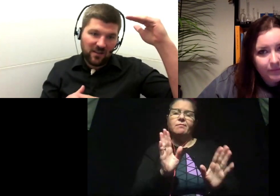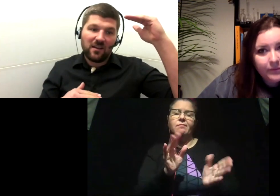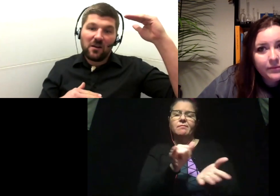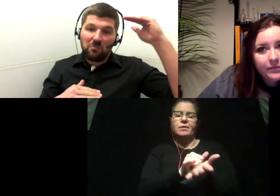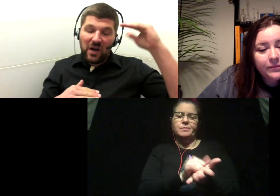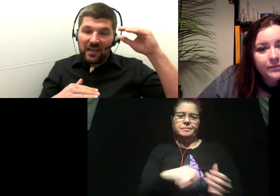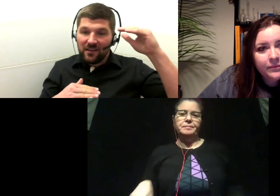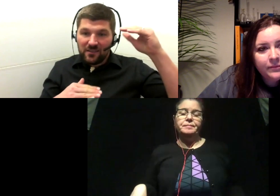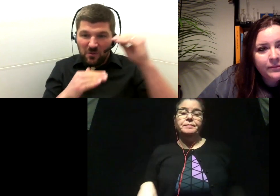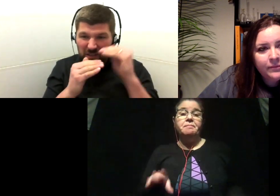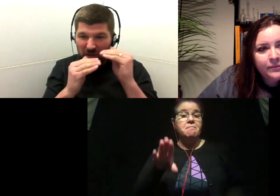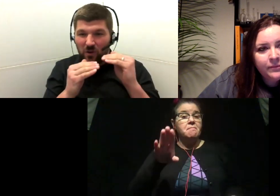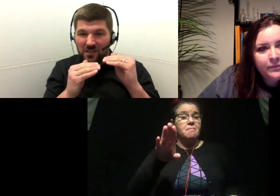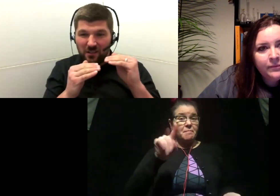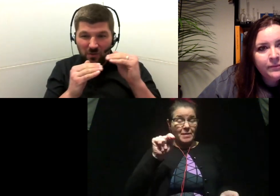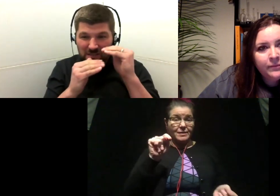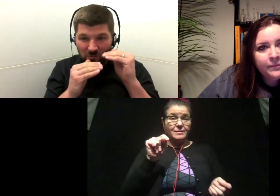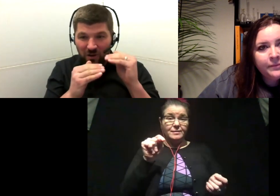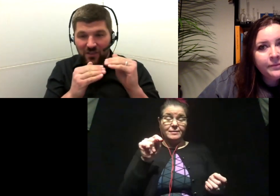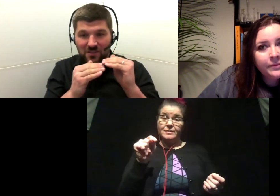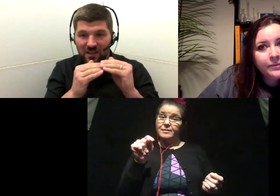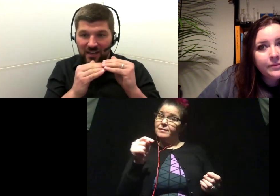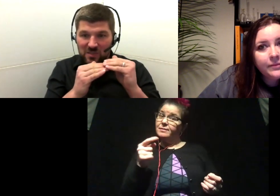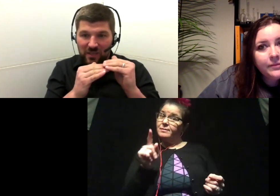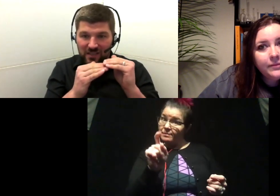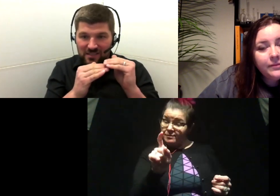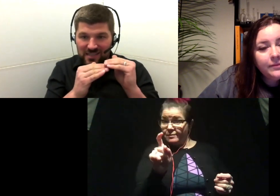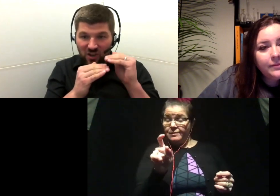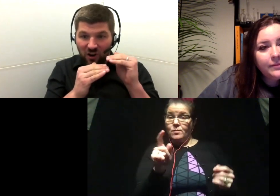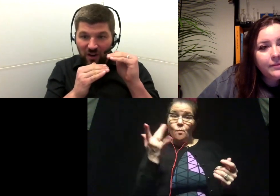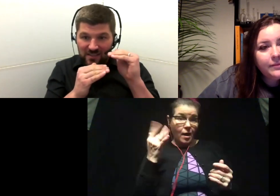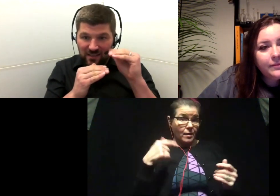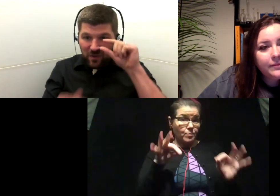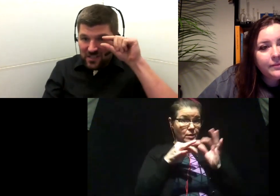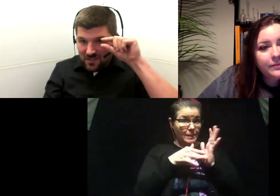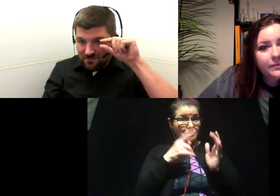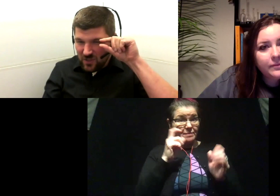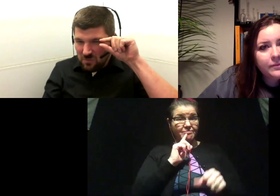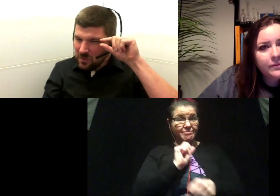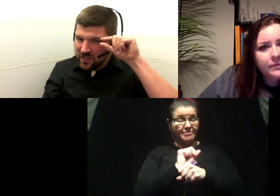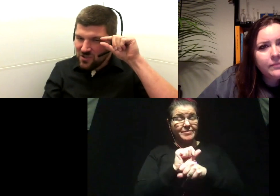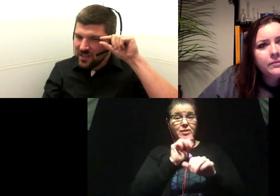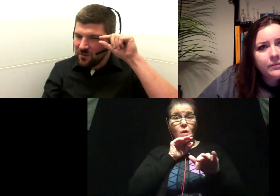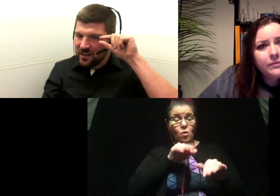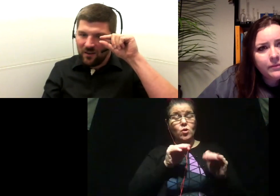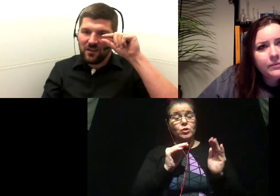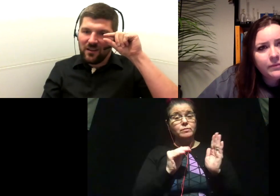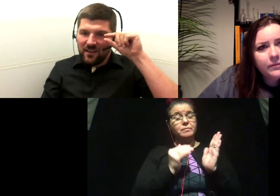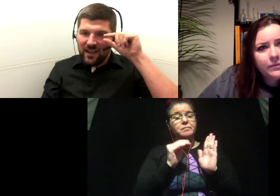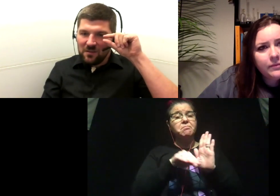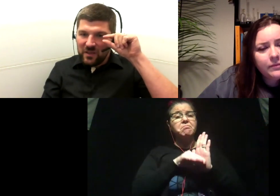feet. But the really big question, and the reason we're out there studying it, is because seas are rising by just a few millimeters a year right